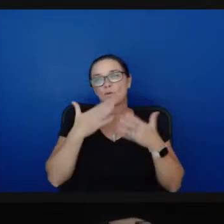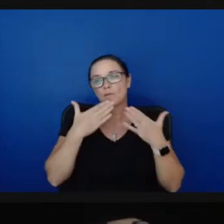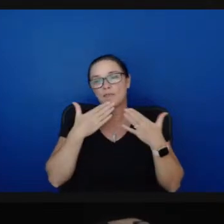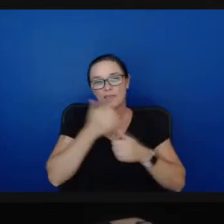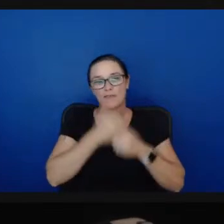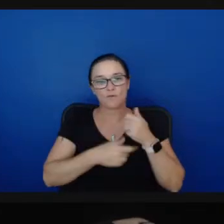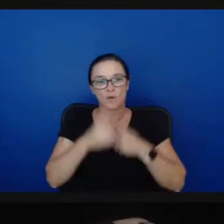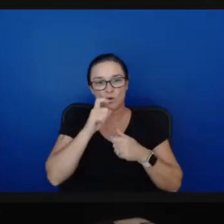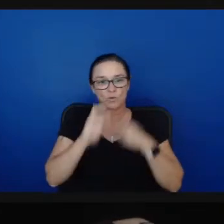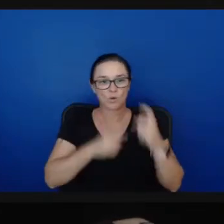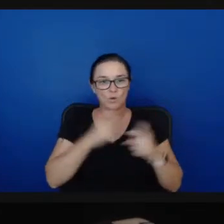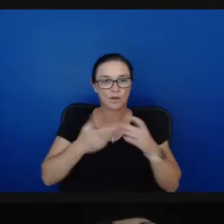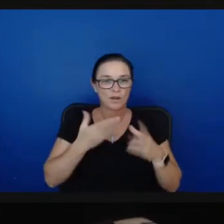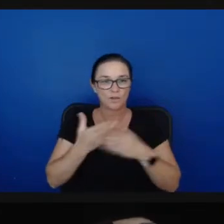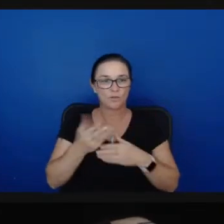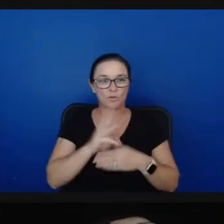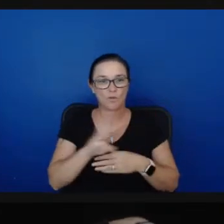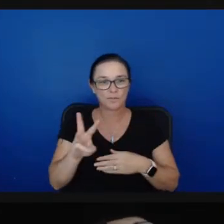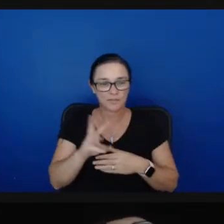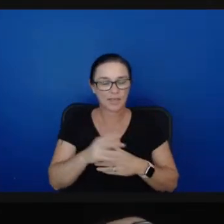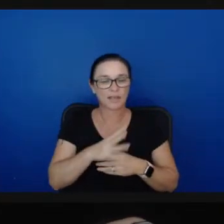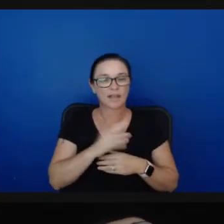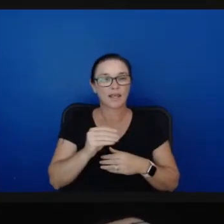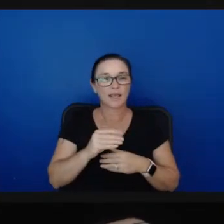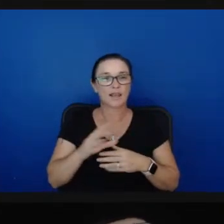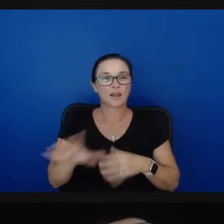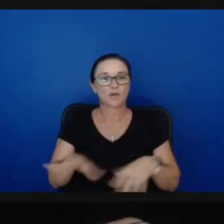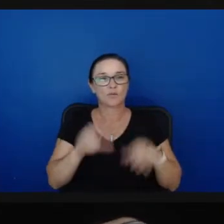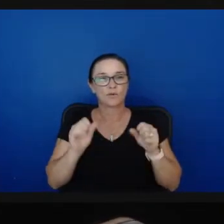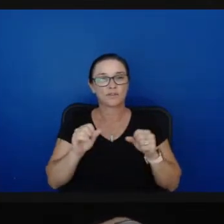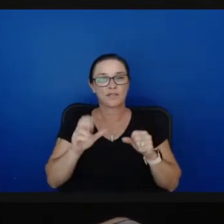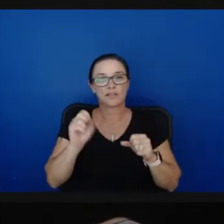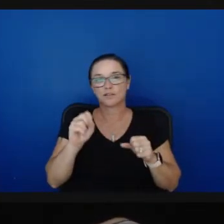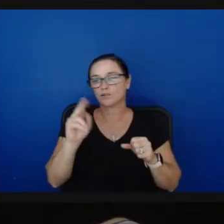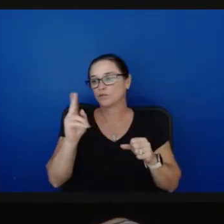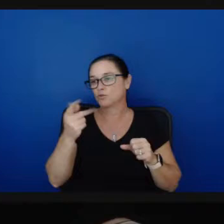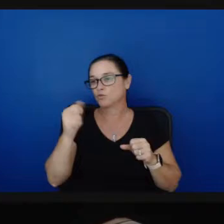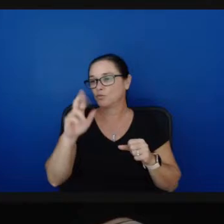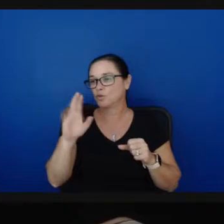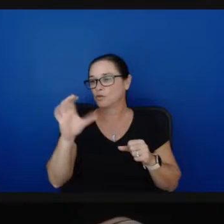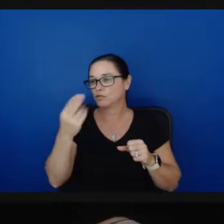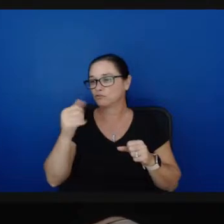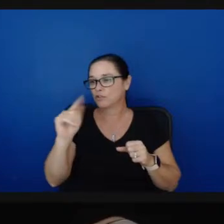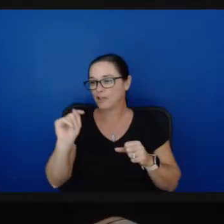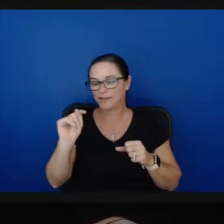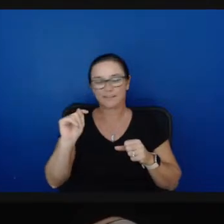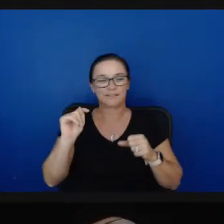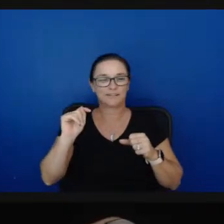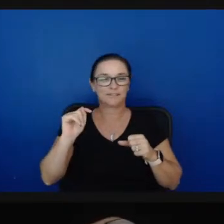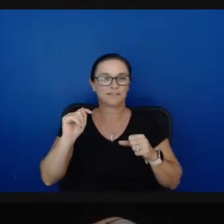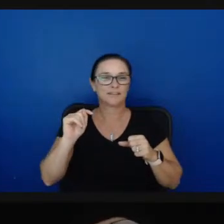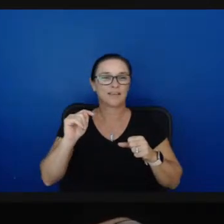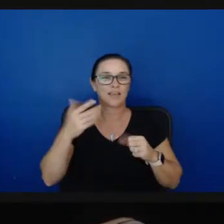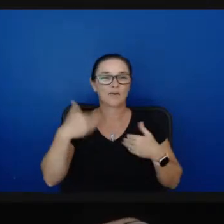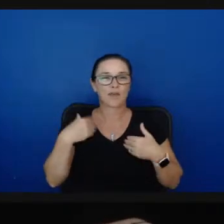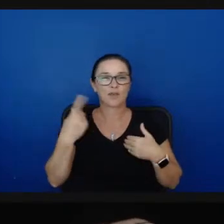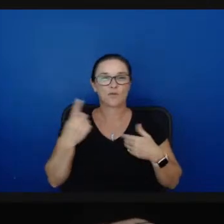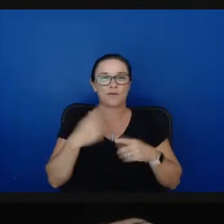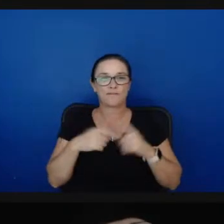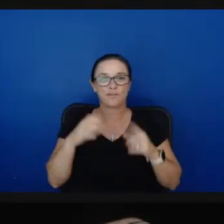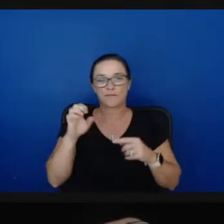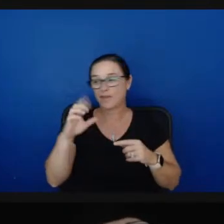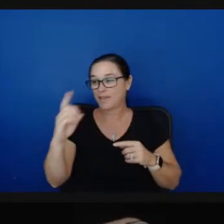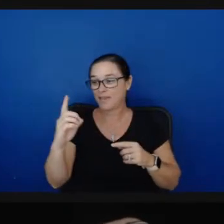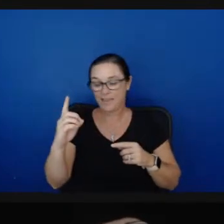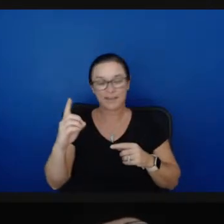through the website. We also do take the super chats, in which case we did have one come through from Sajid Ed, continued